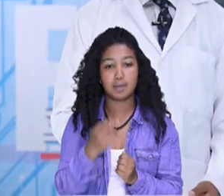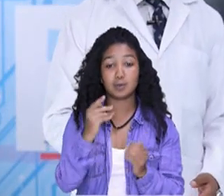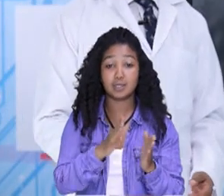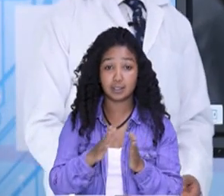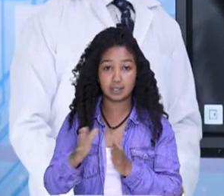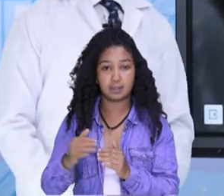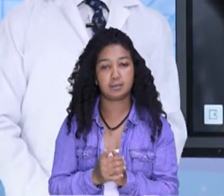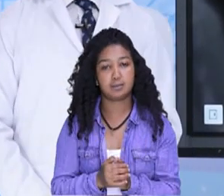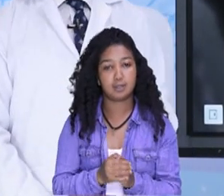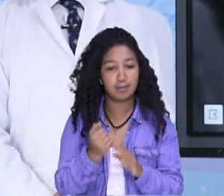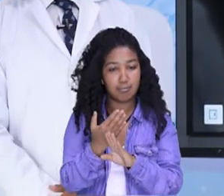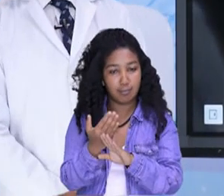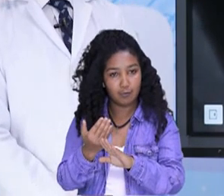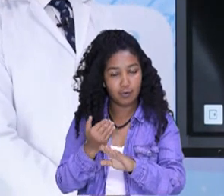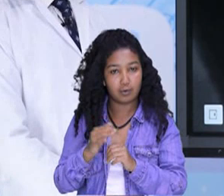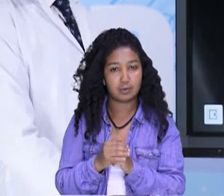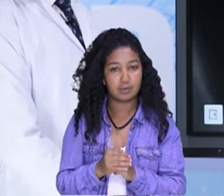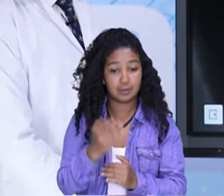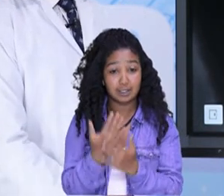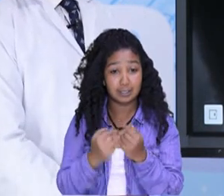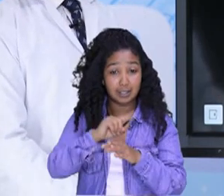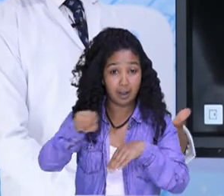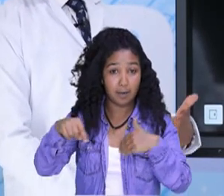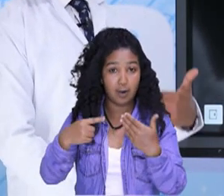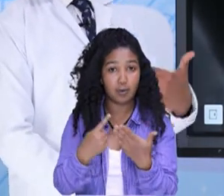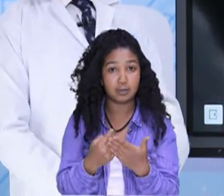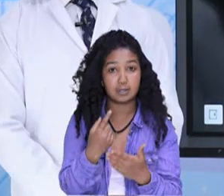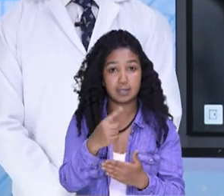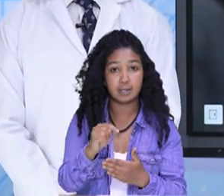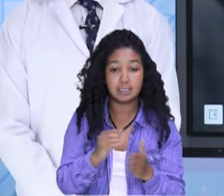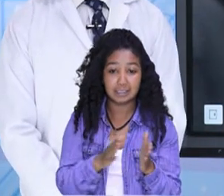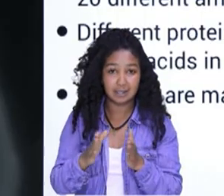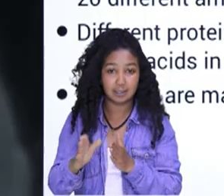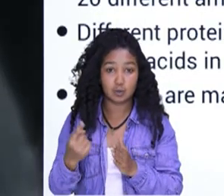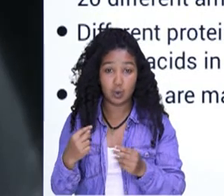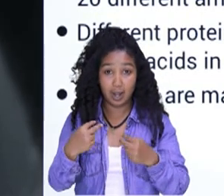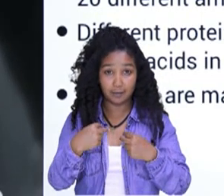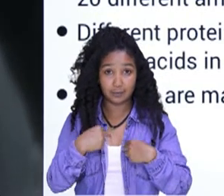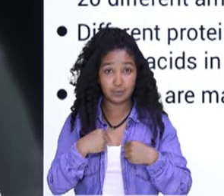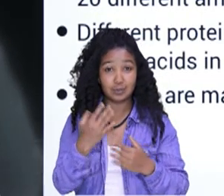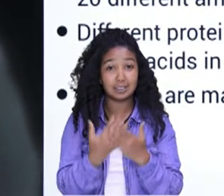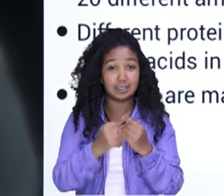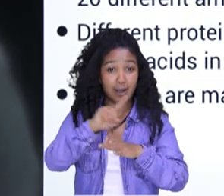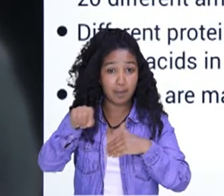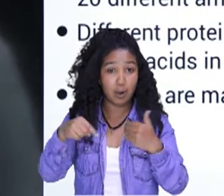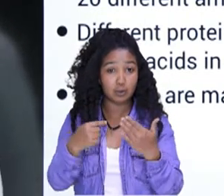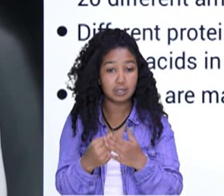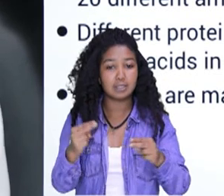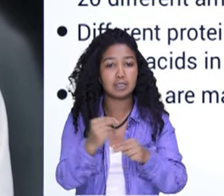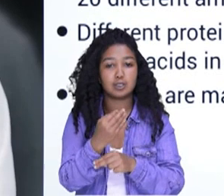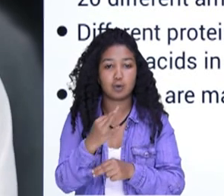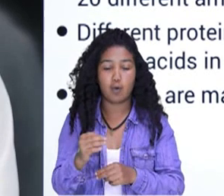Protein synthesis, before discussing about the synthesis, we have to discuss about the